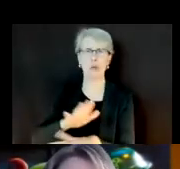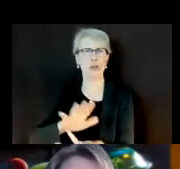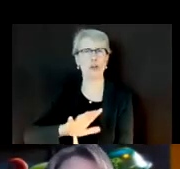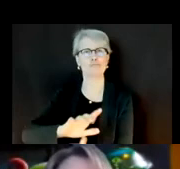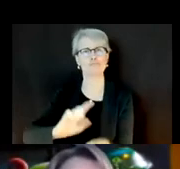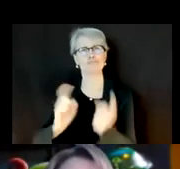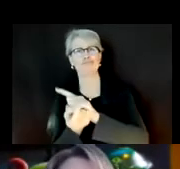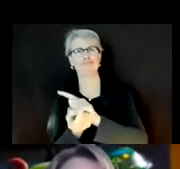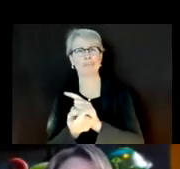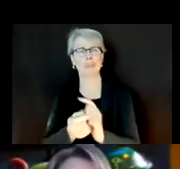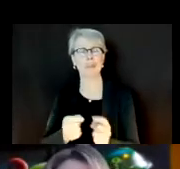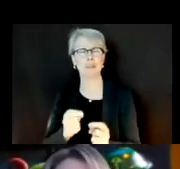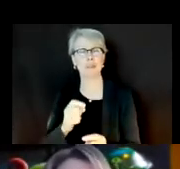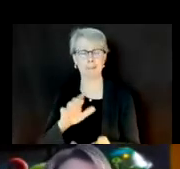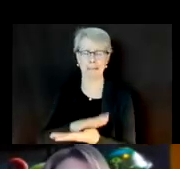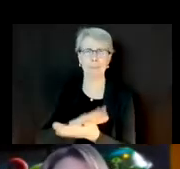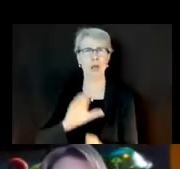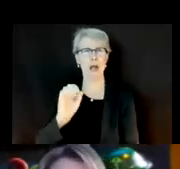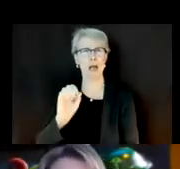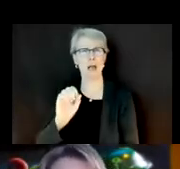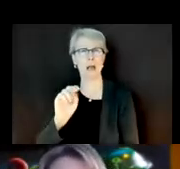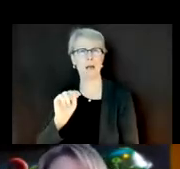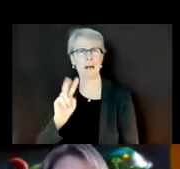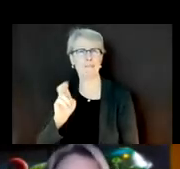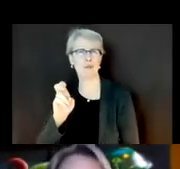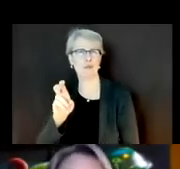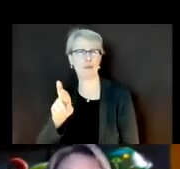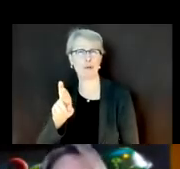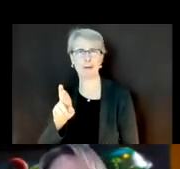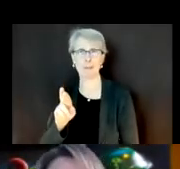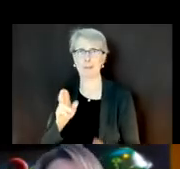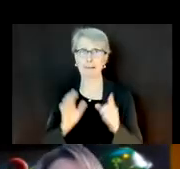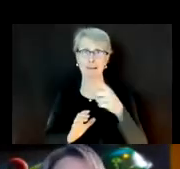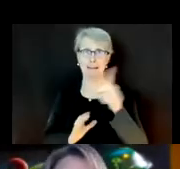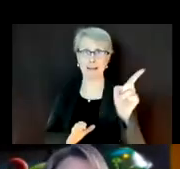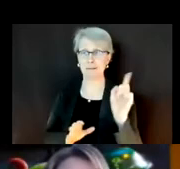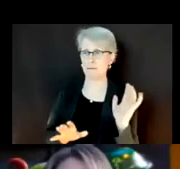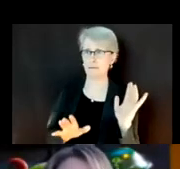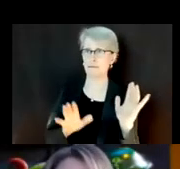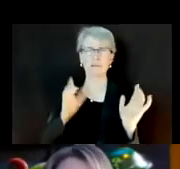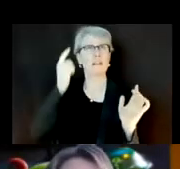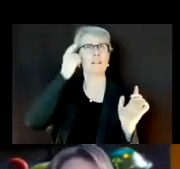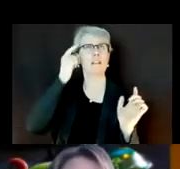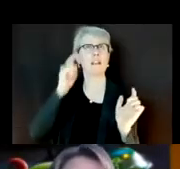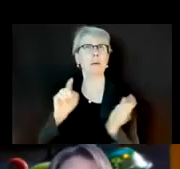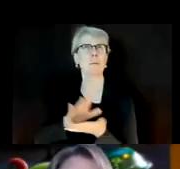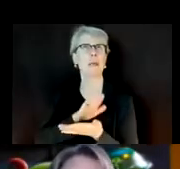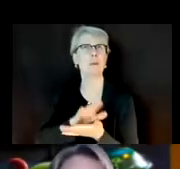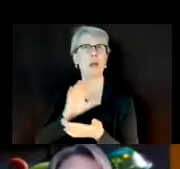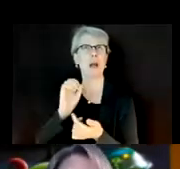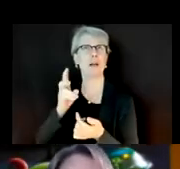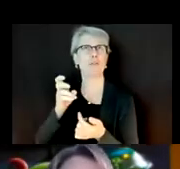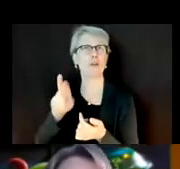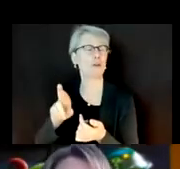converters. None of their clients searched for that. Like they wouldn't even know to search for paper converters. So just